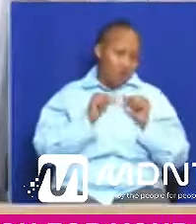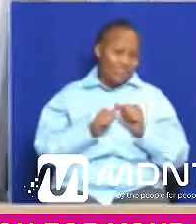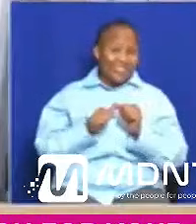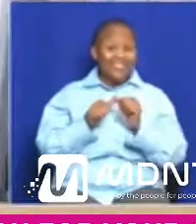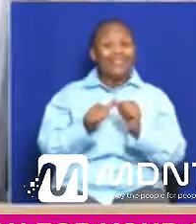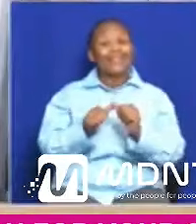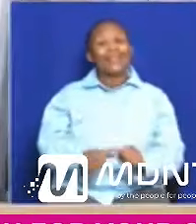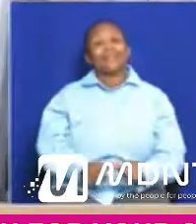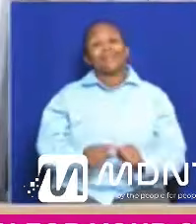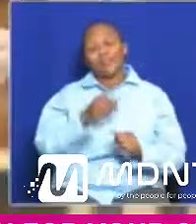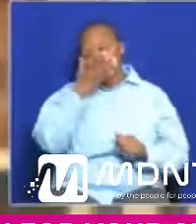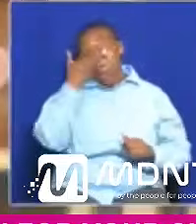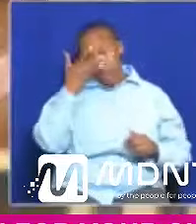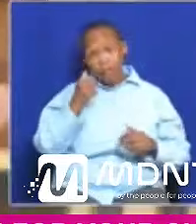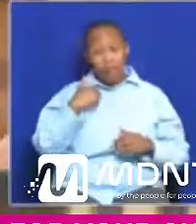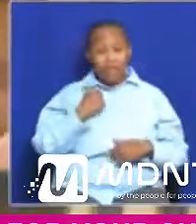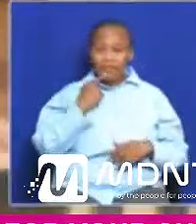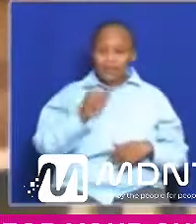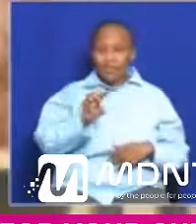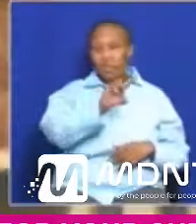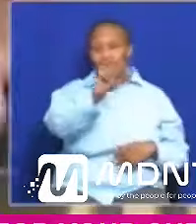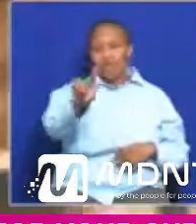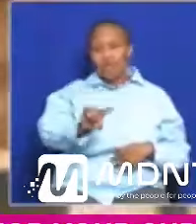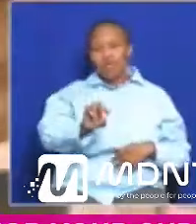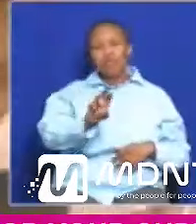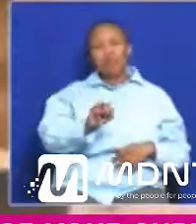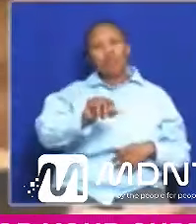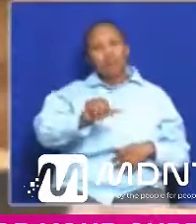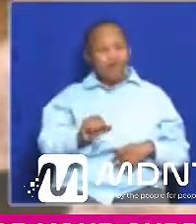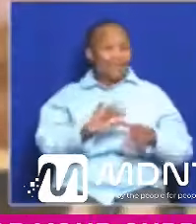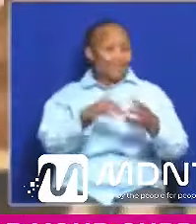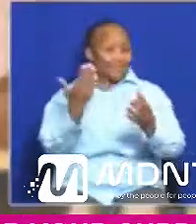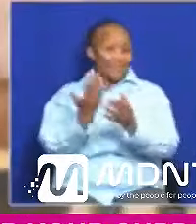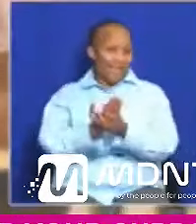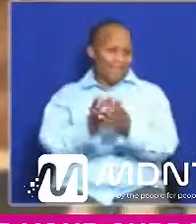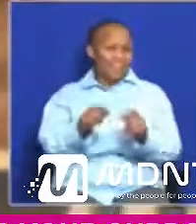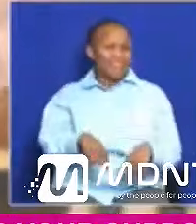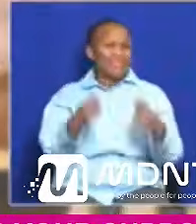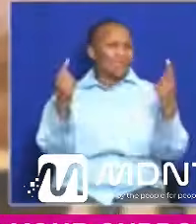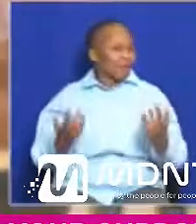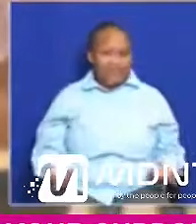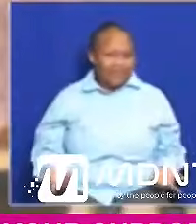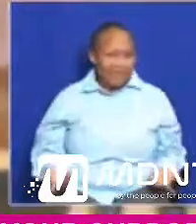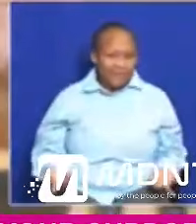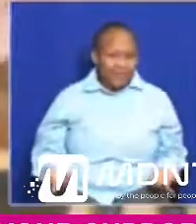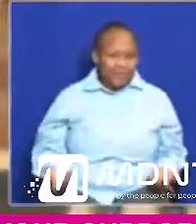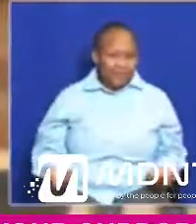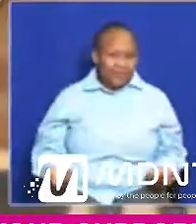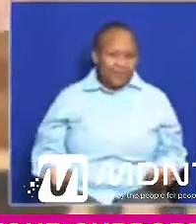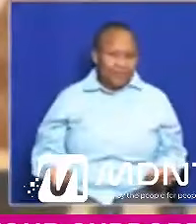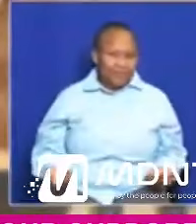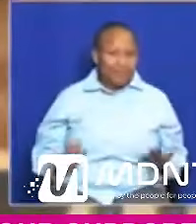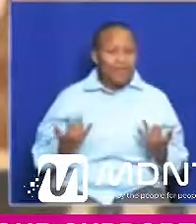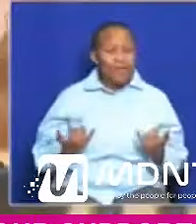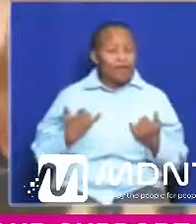said, Zuma's case is a totally different kettle of fish, where a person that sits in Mr. Matlala's